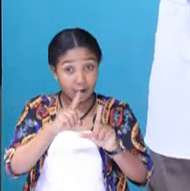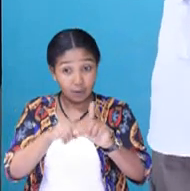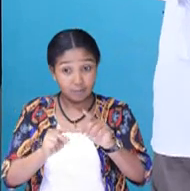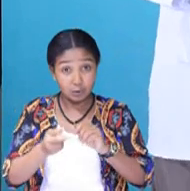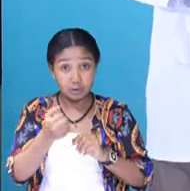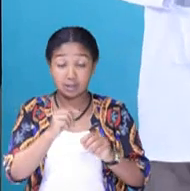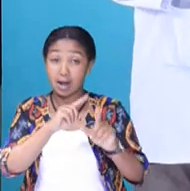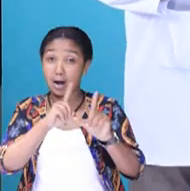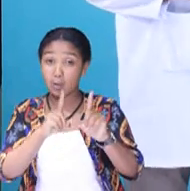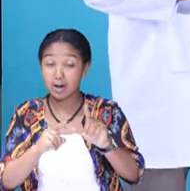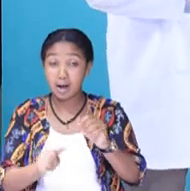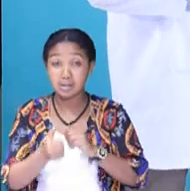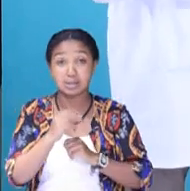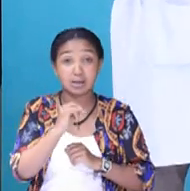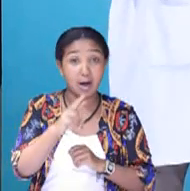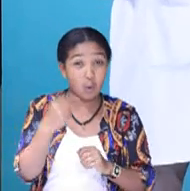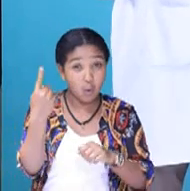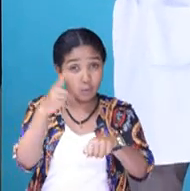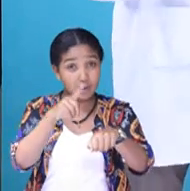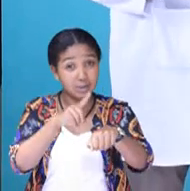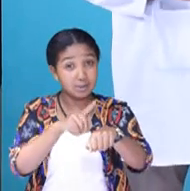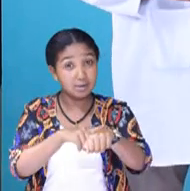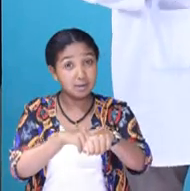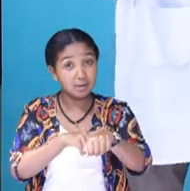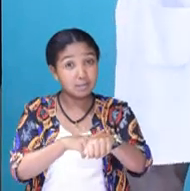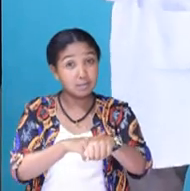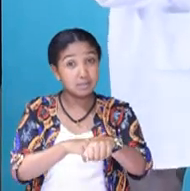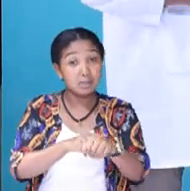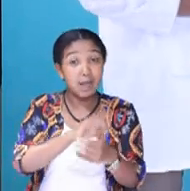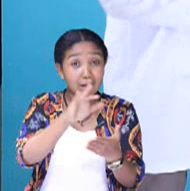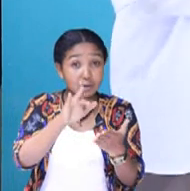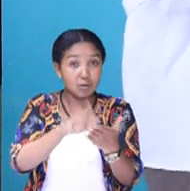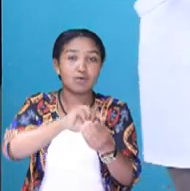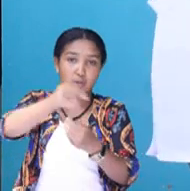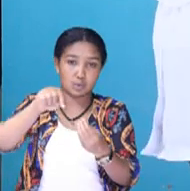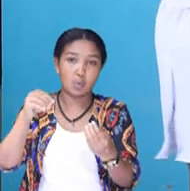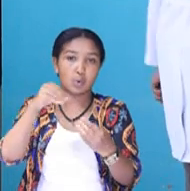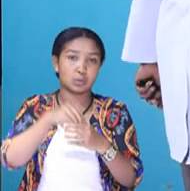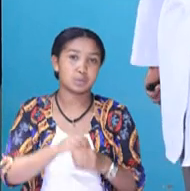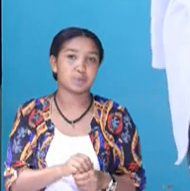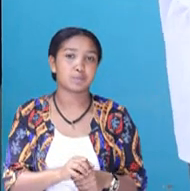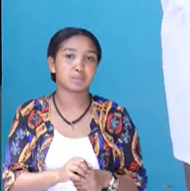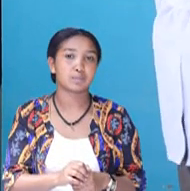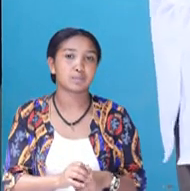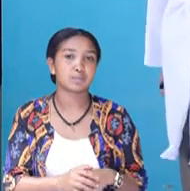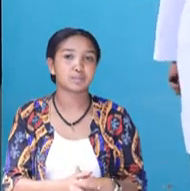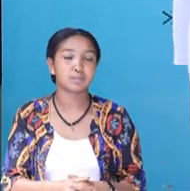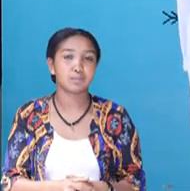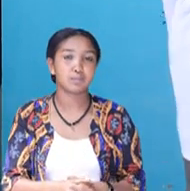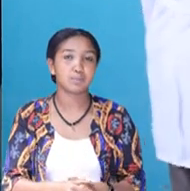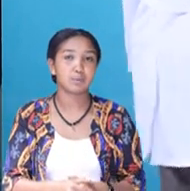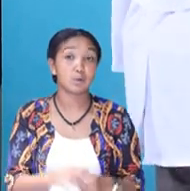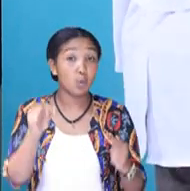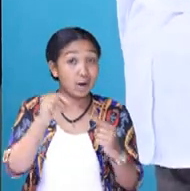angular velocity and angular acceleration are always along the axis of rotation. They are